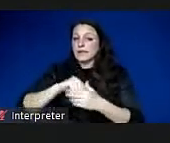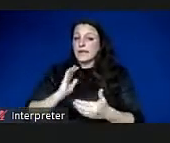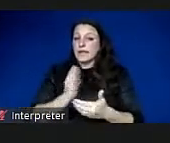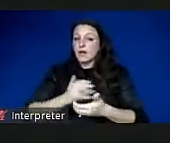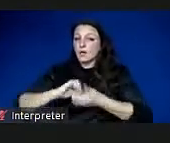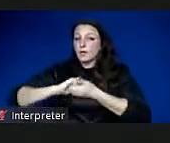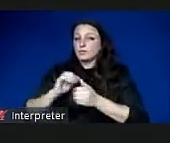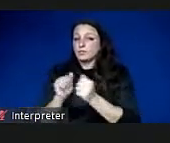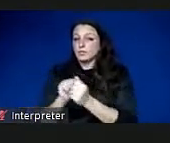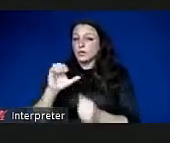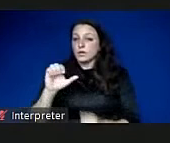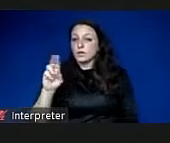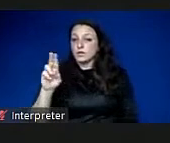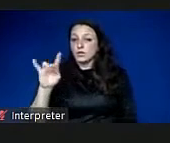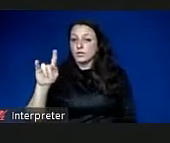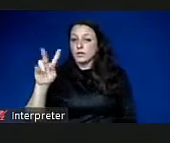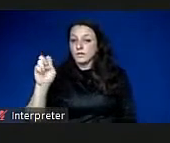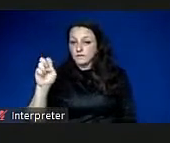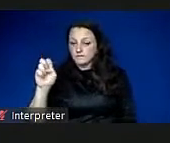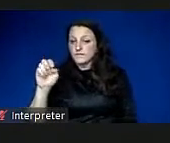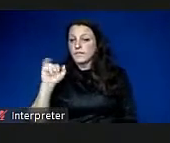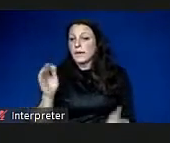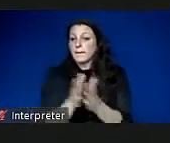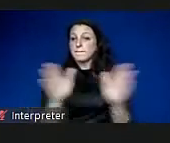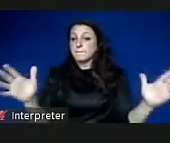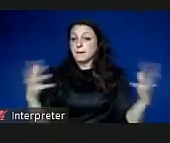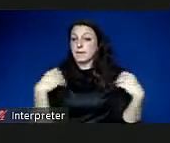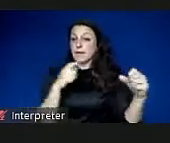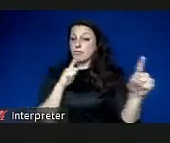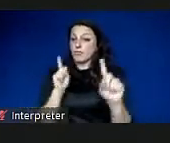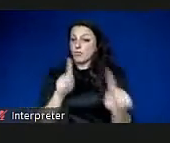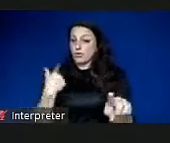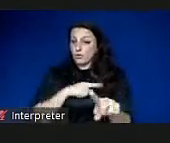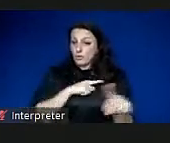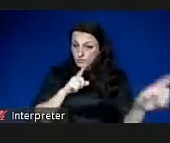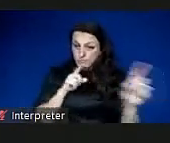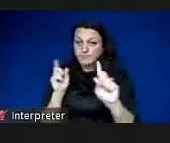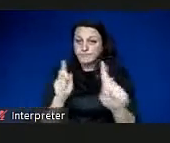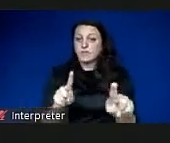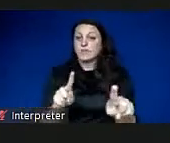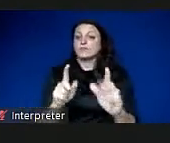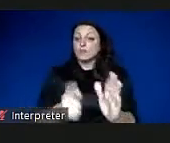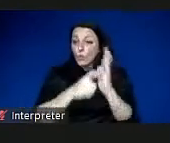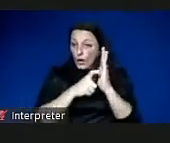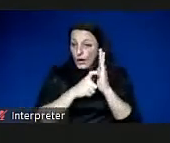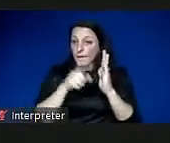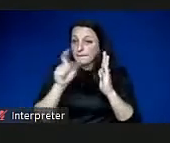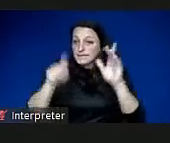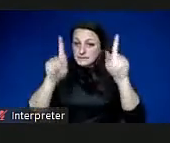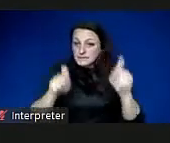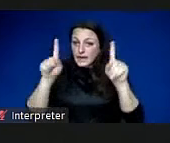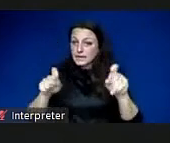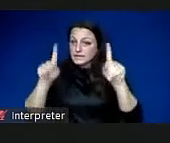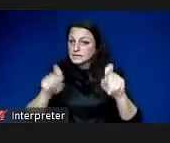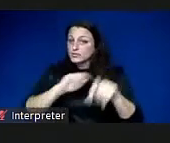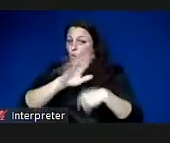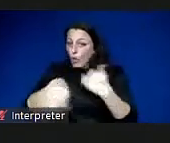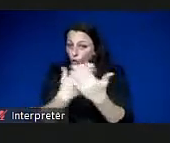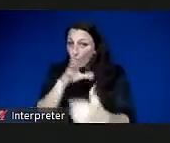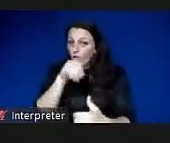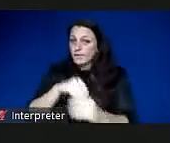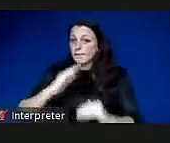Cumulative. We had issued this public health order to mandate testing because there was still not enough surveillance